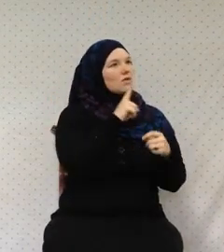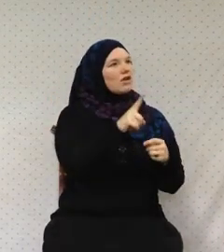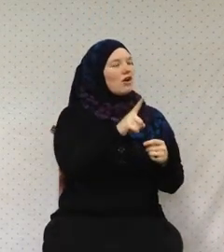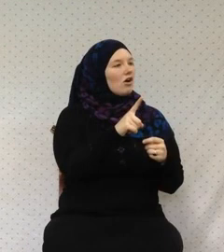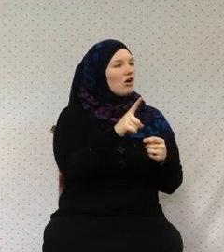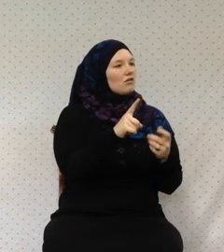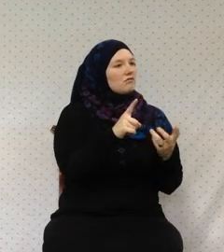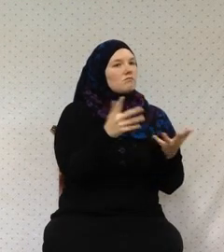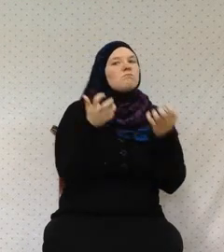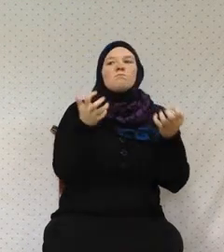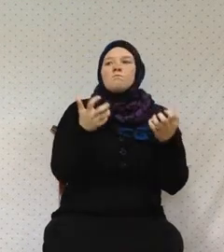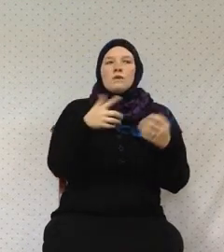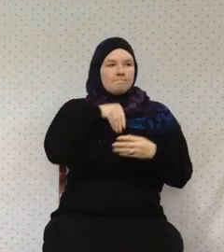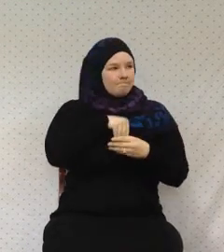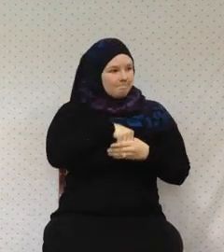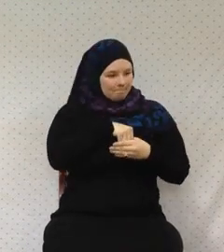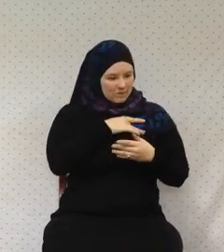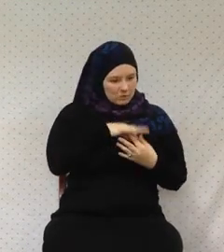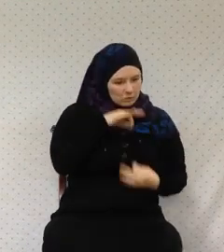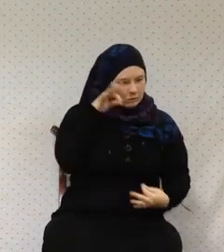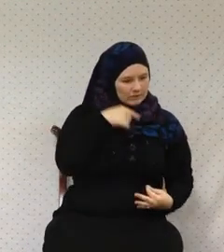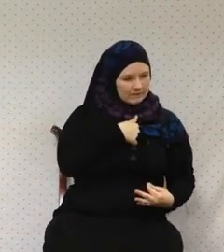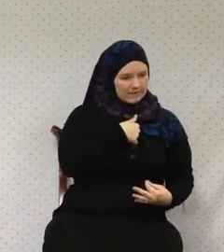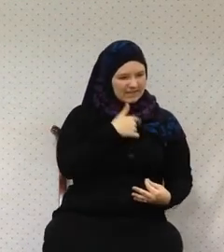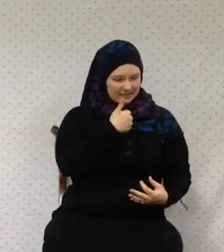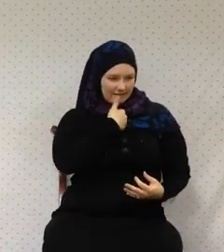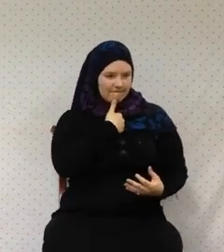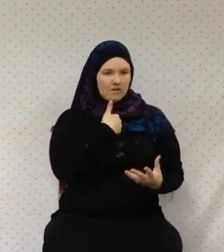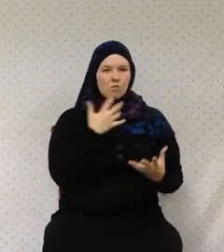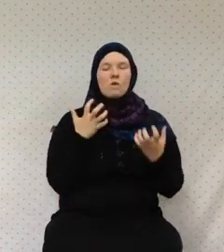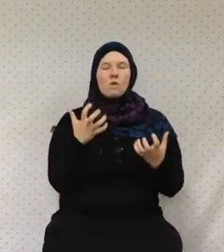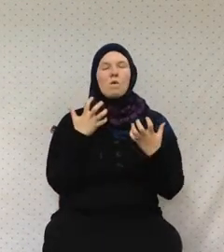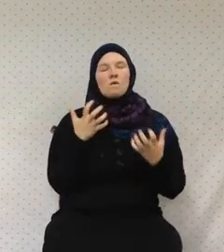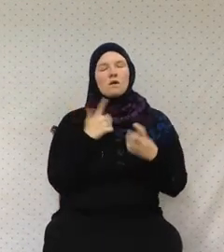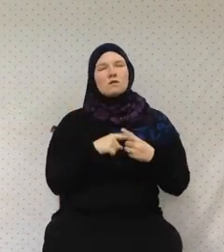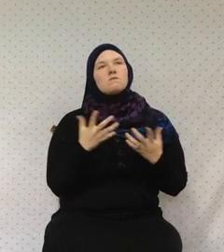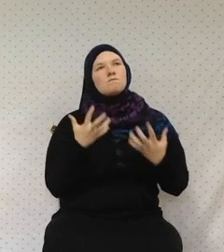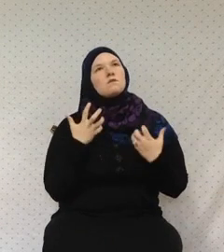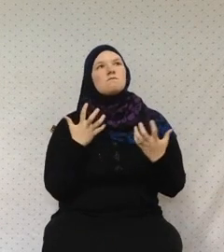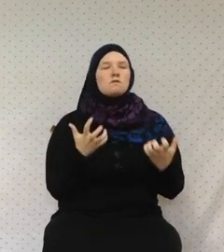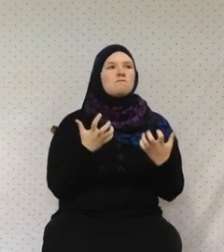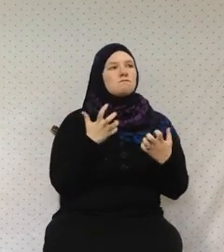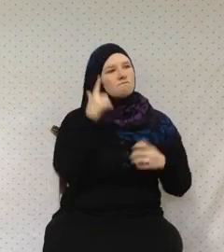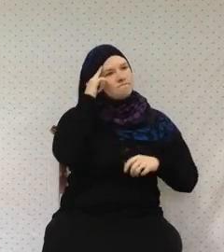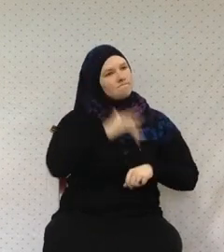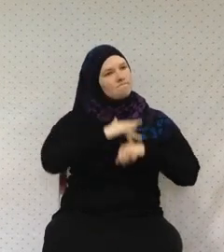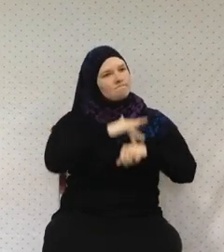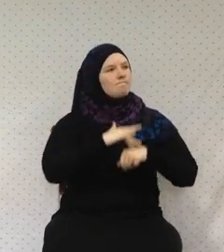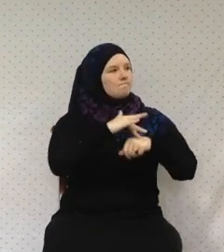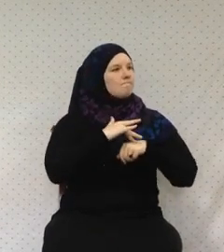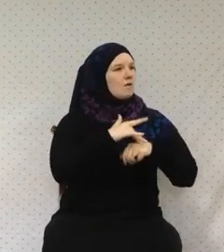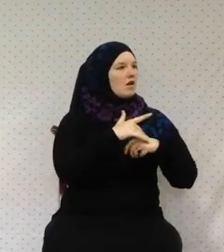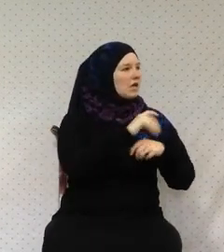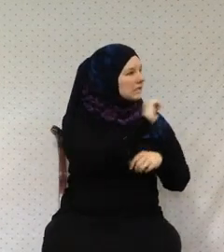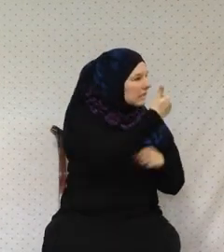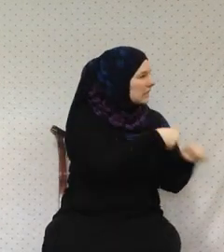are pressing from inside. Our souls, our self is pressing. I want this, I want this. I am married for 10